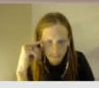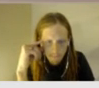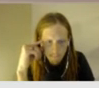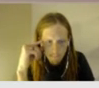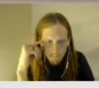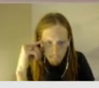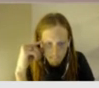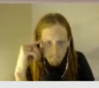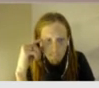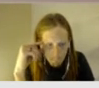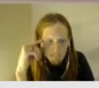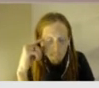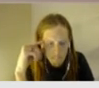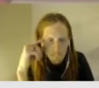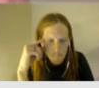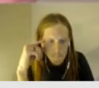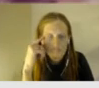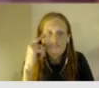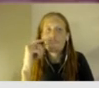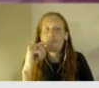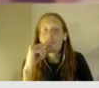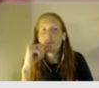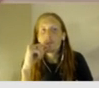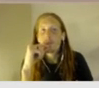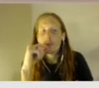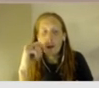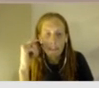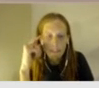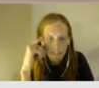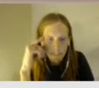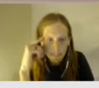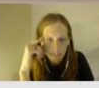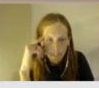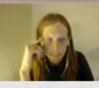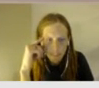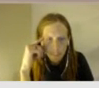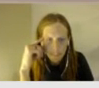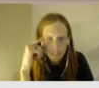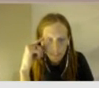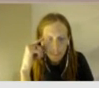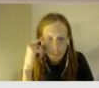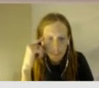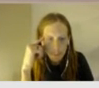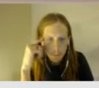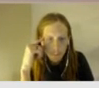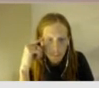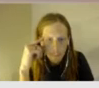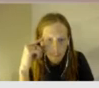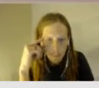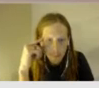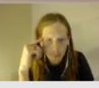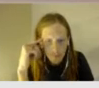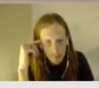new. You know, in my case, I like going back to the same location over and over and over again, like that 1 mile stretch